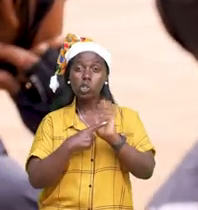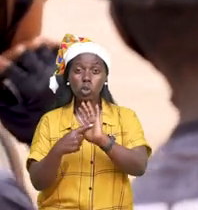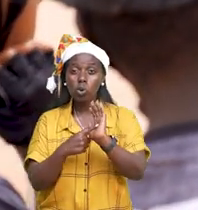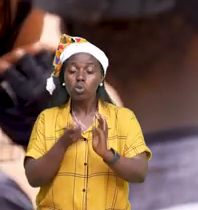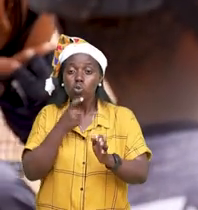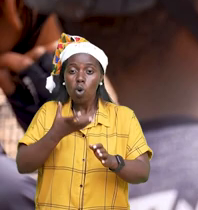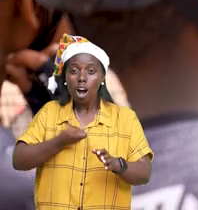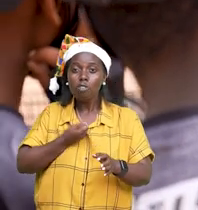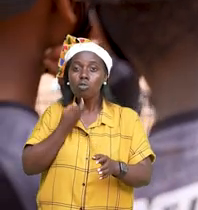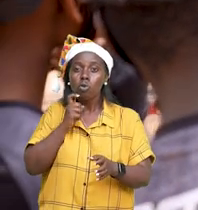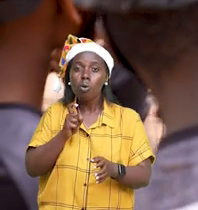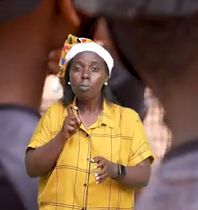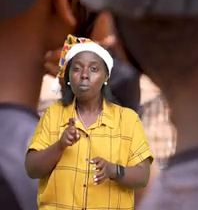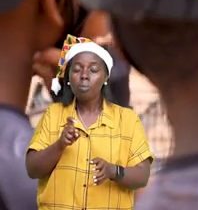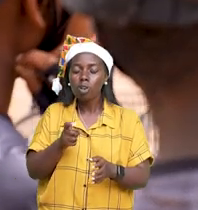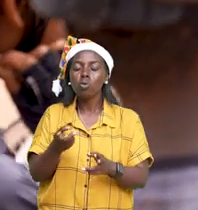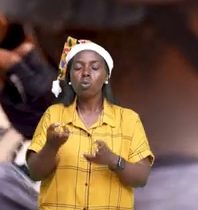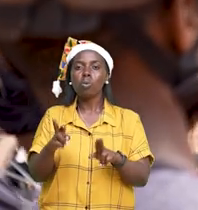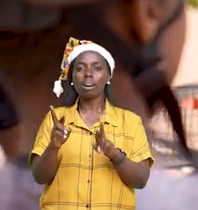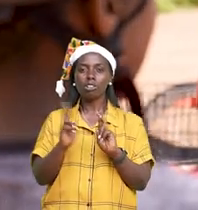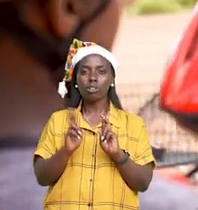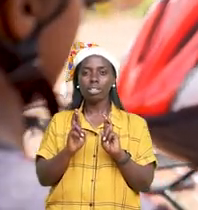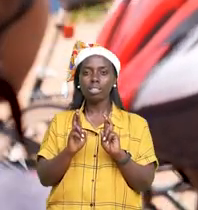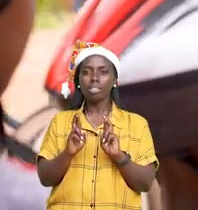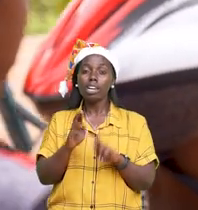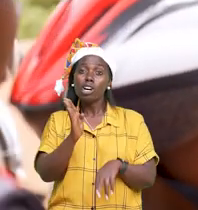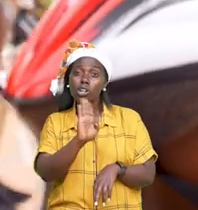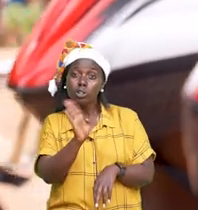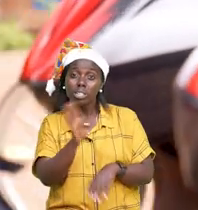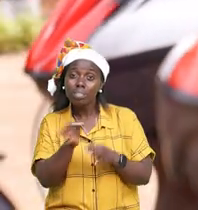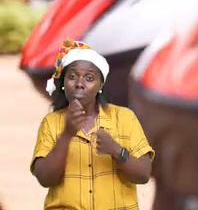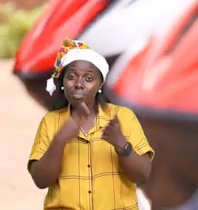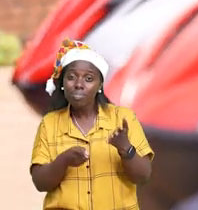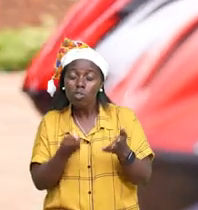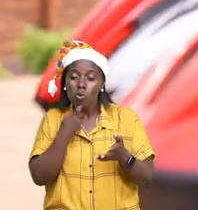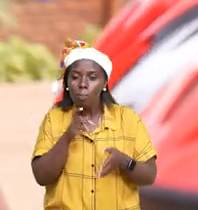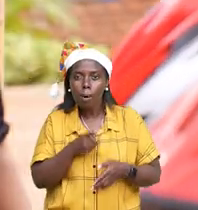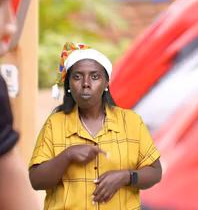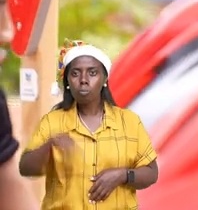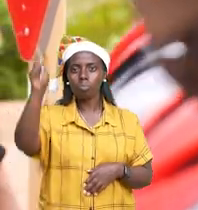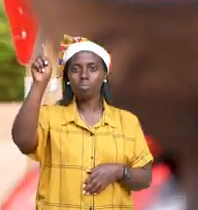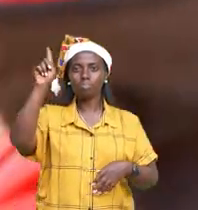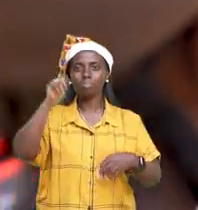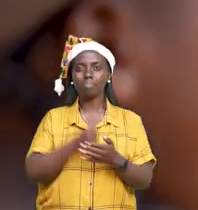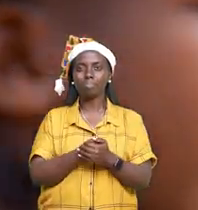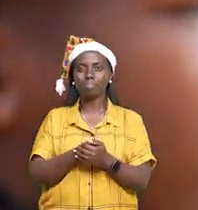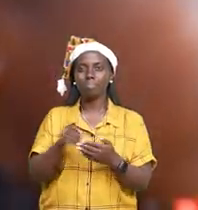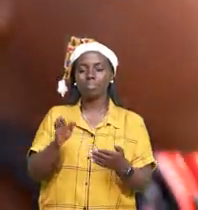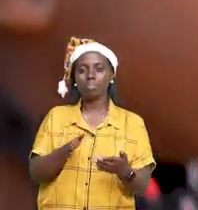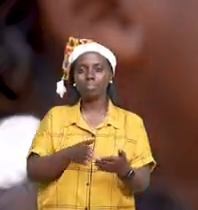shows you have to be ready. Green, you have to go.